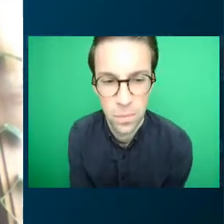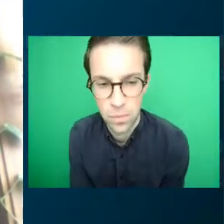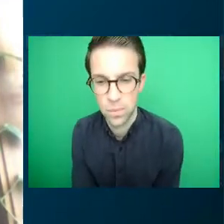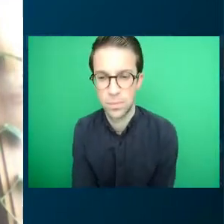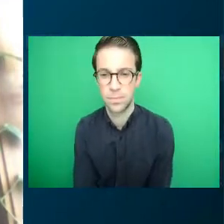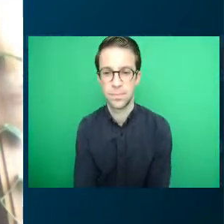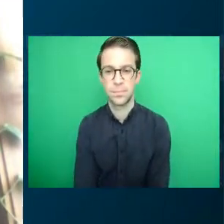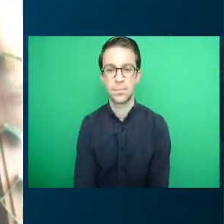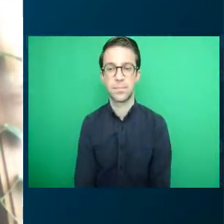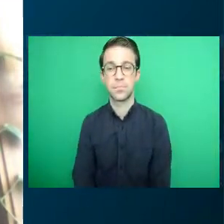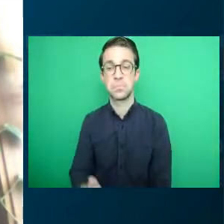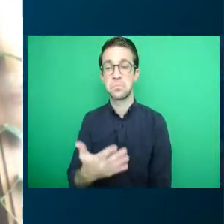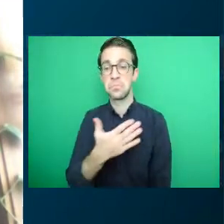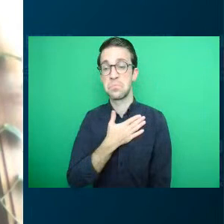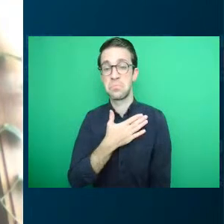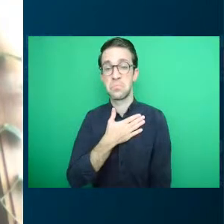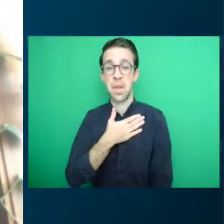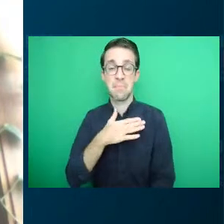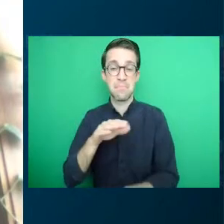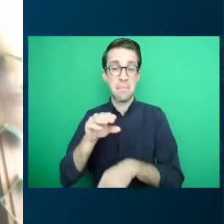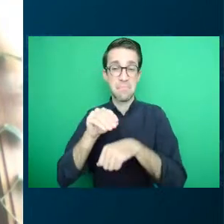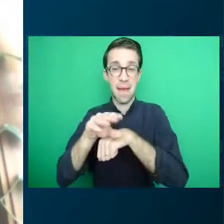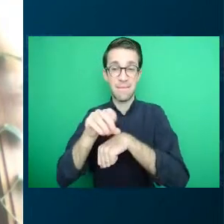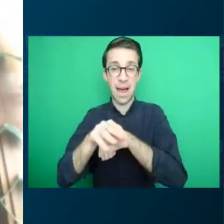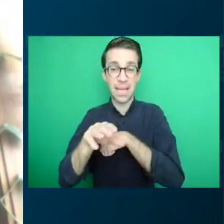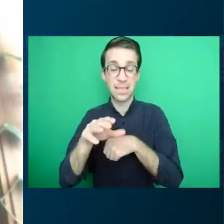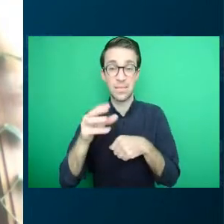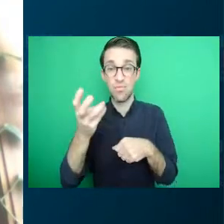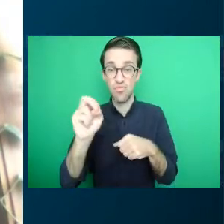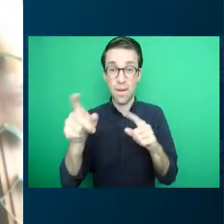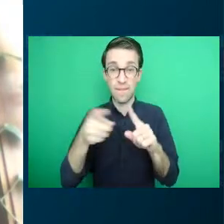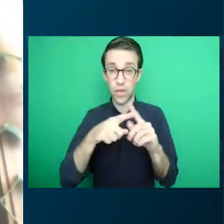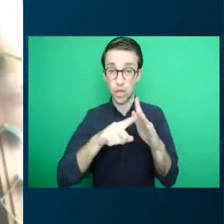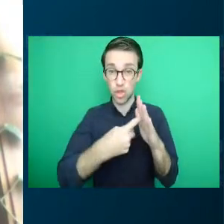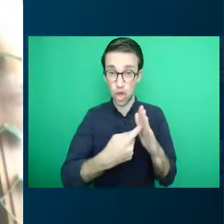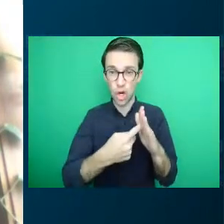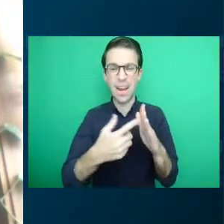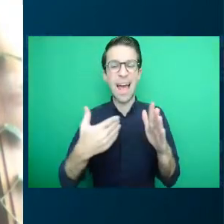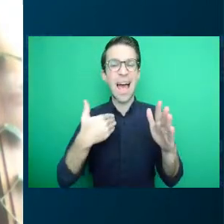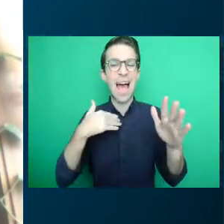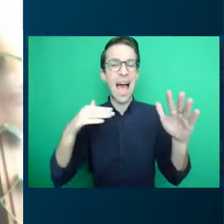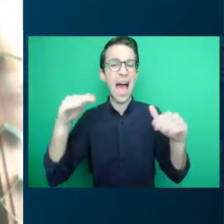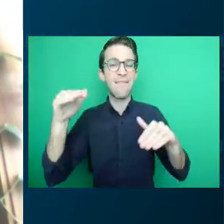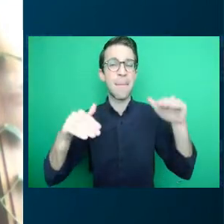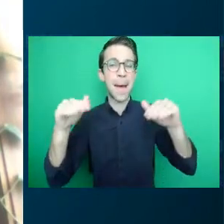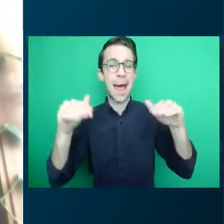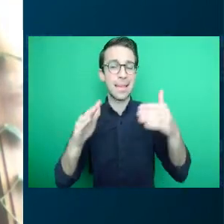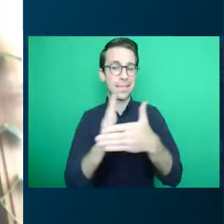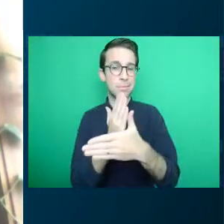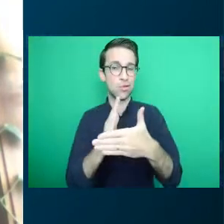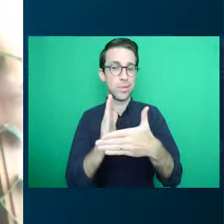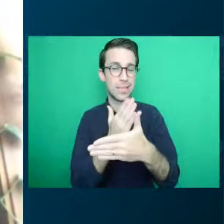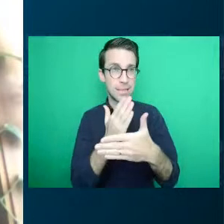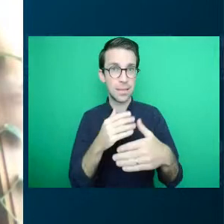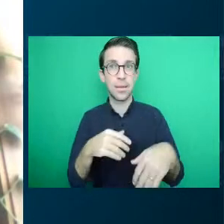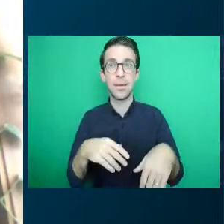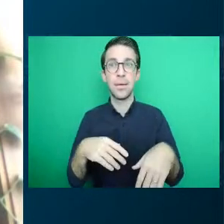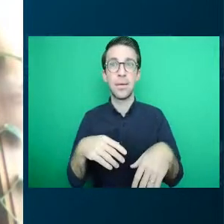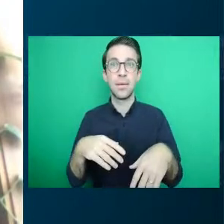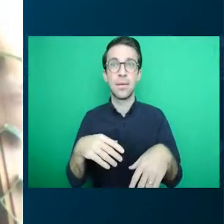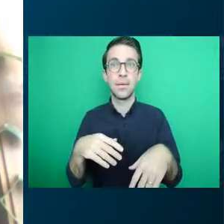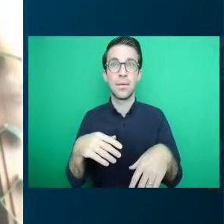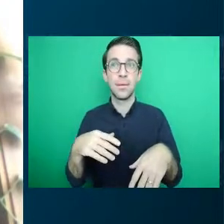The advice that I would give somebody to start out on Scratch is to have a balance between getting support from someone who is